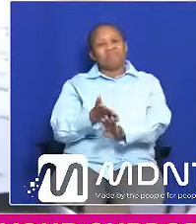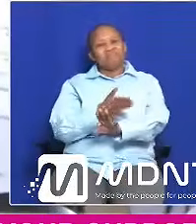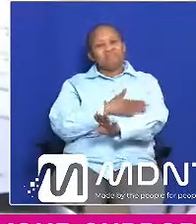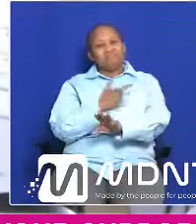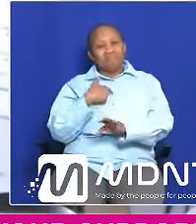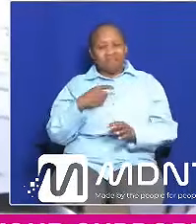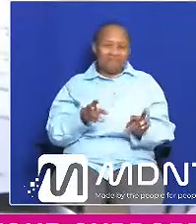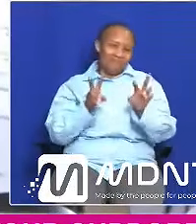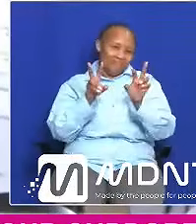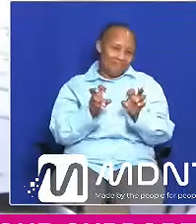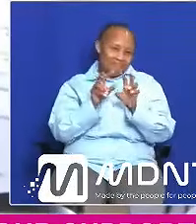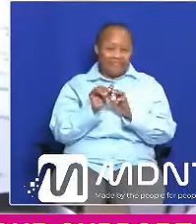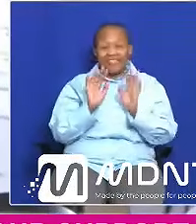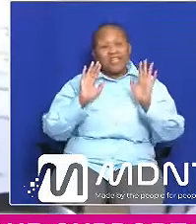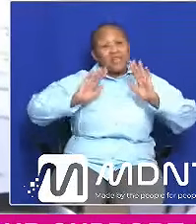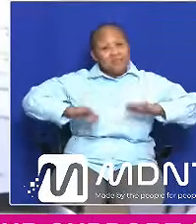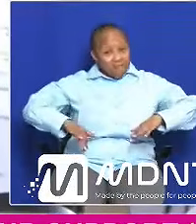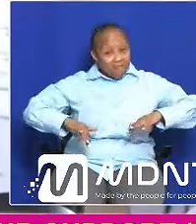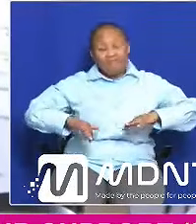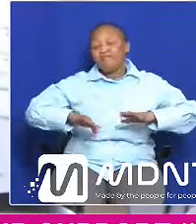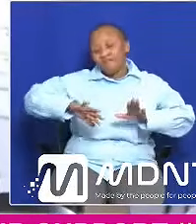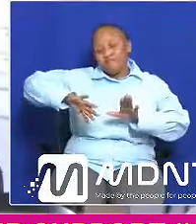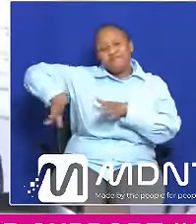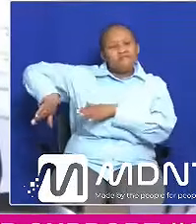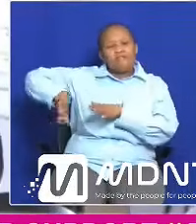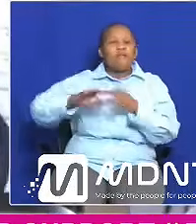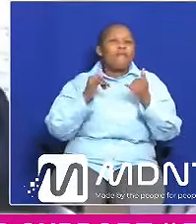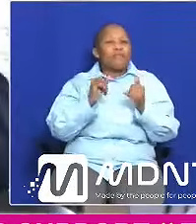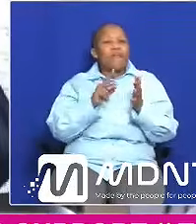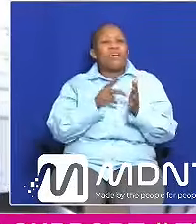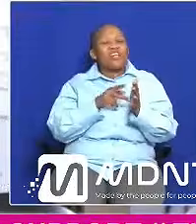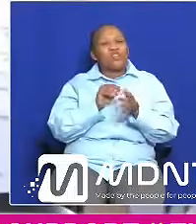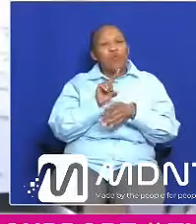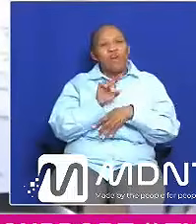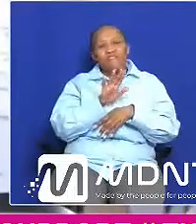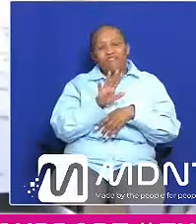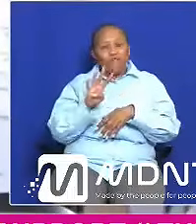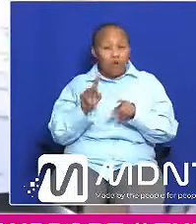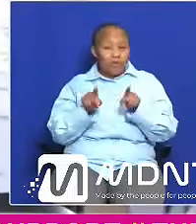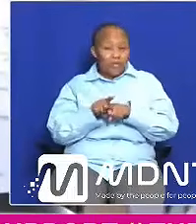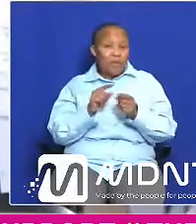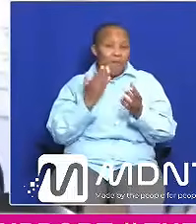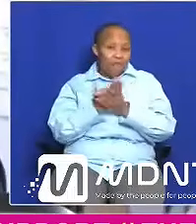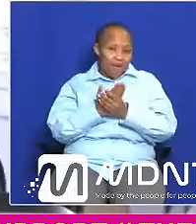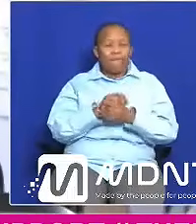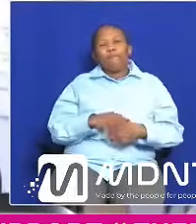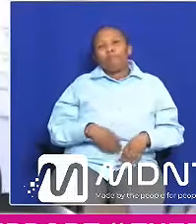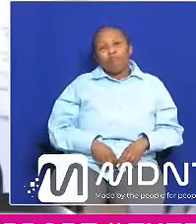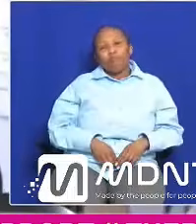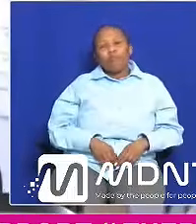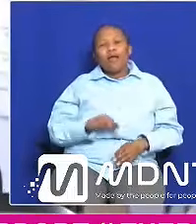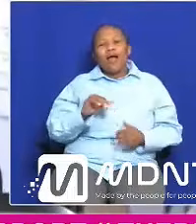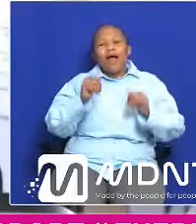154, and 154, same file, is that FNB confirmation, account confirmation letter.